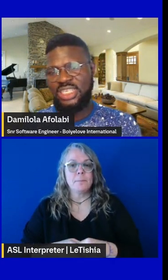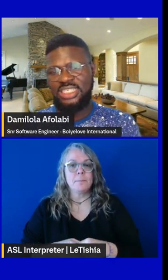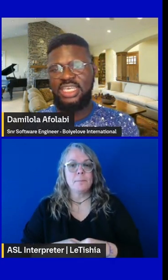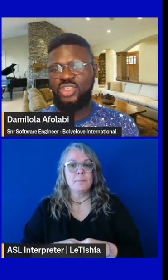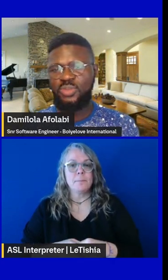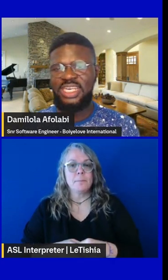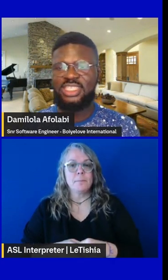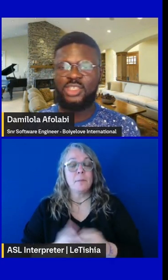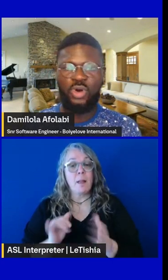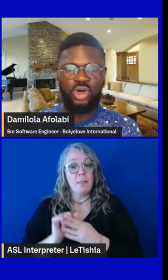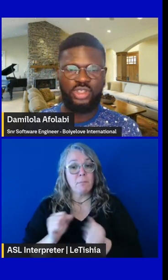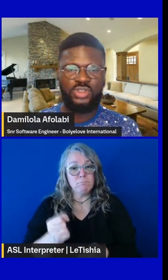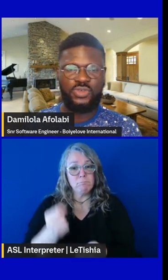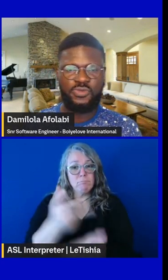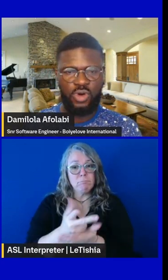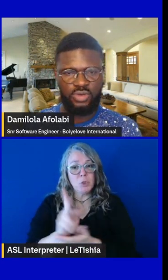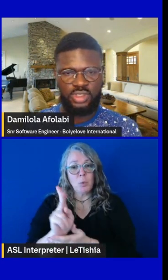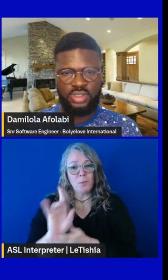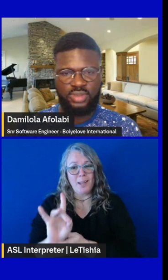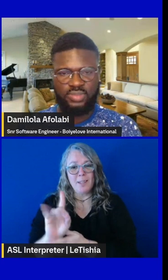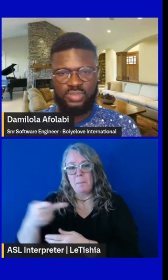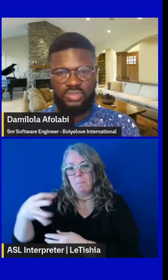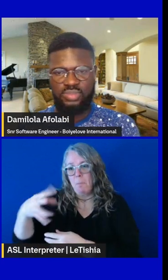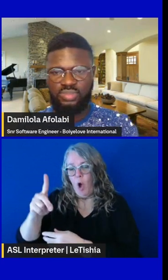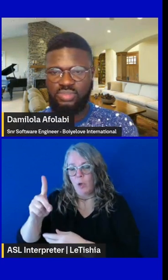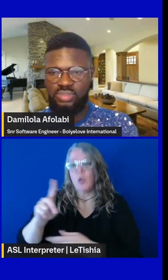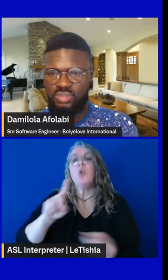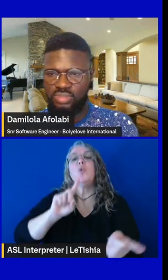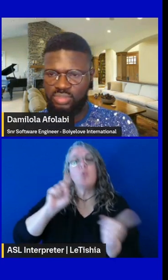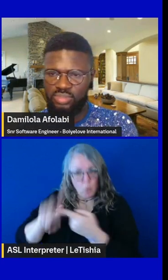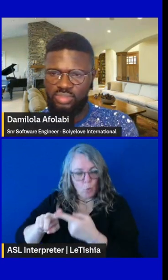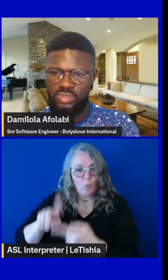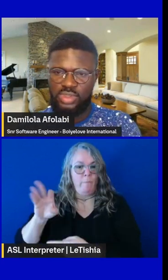So this authenticates Kubernetes pods to Vault.